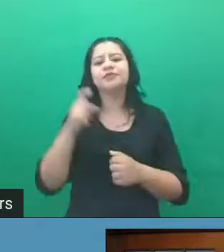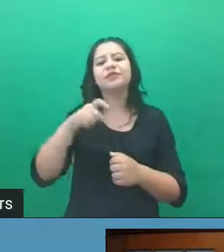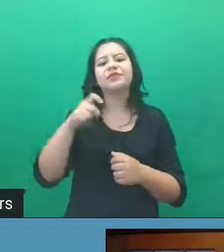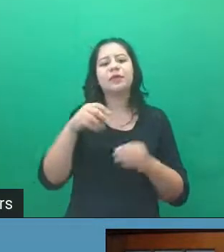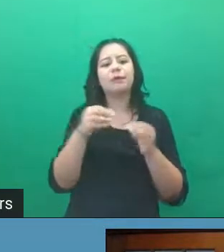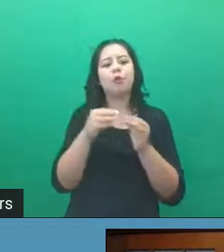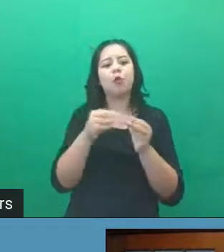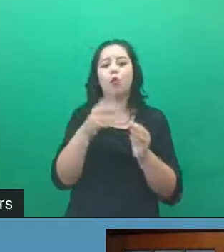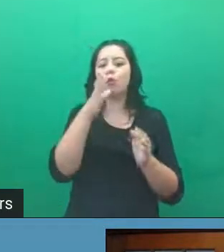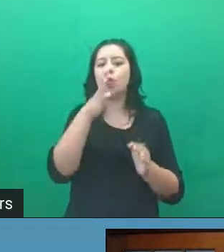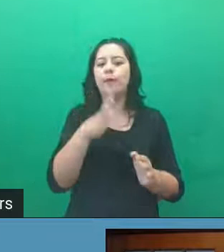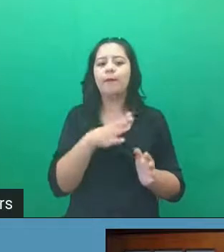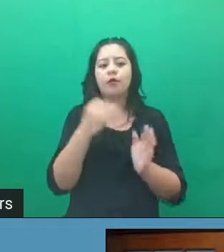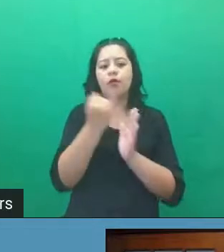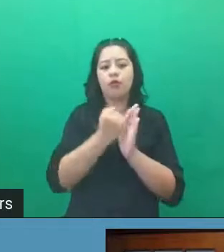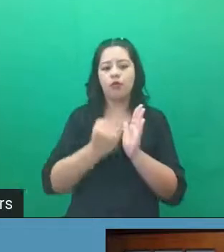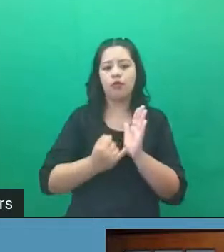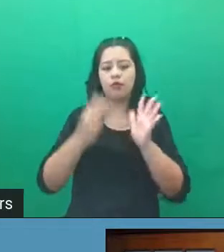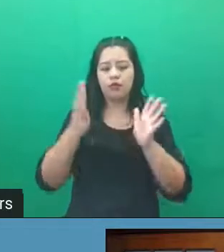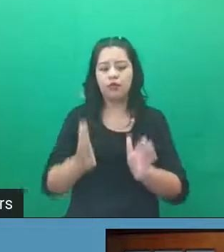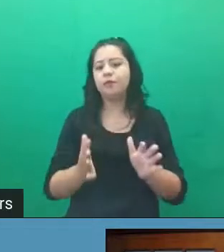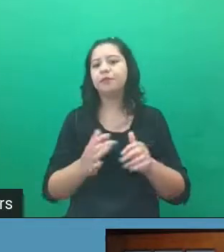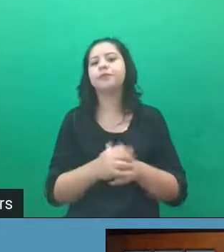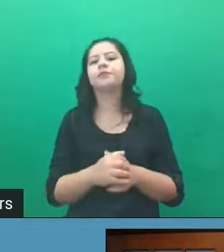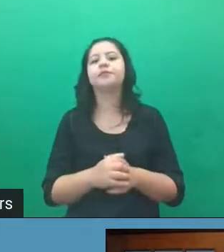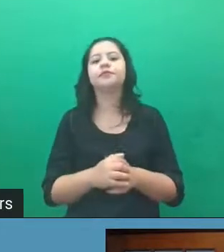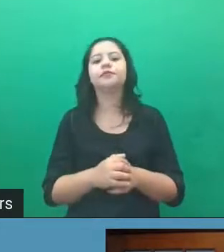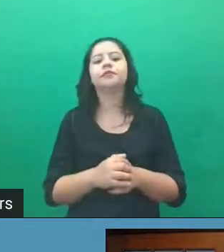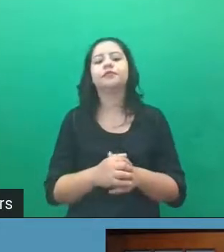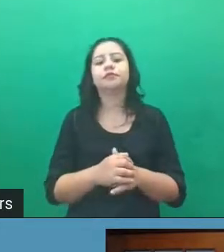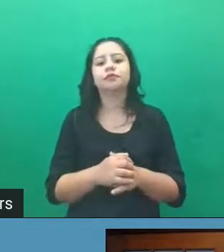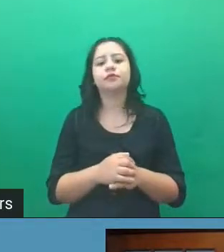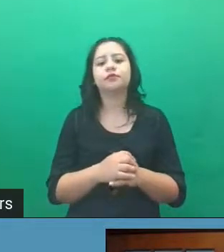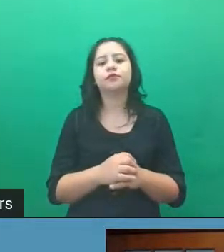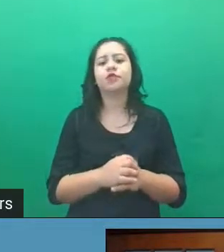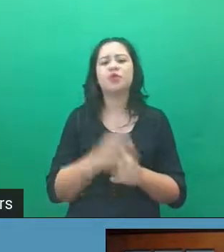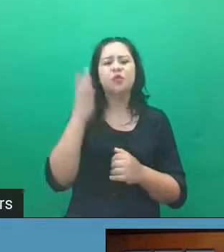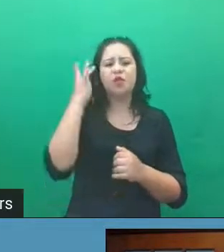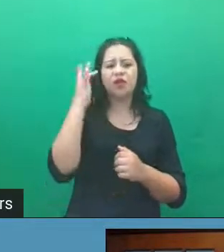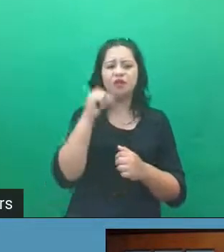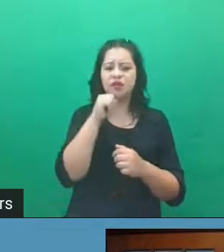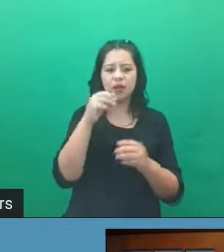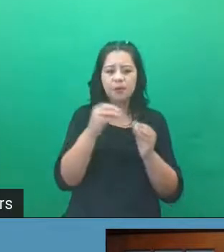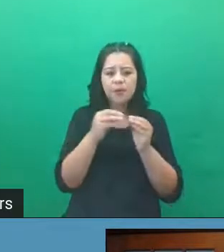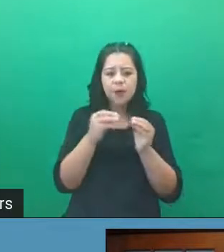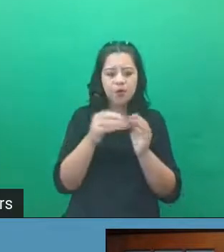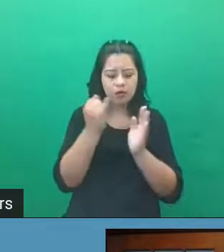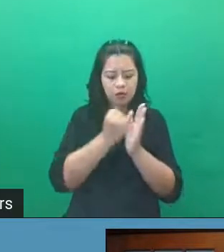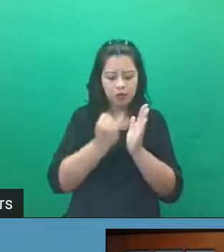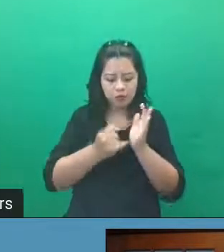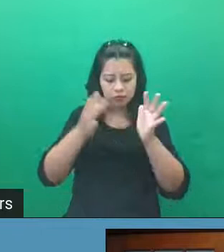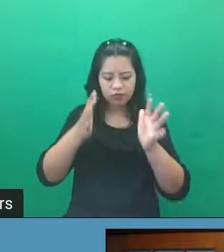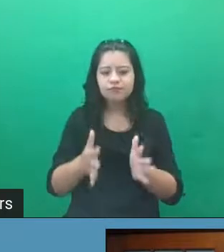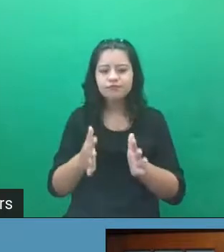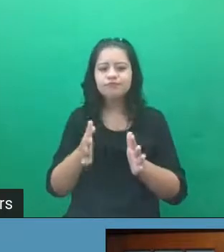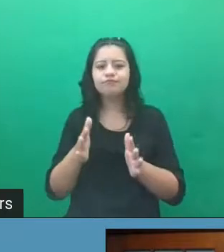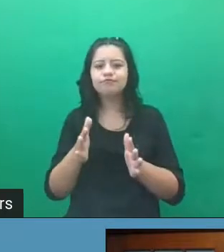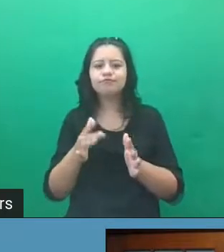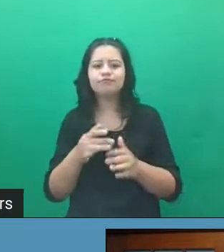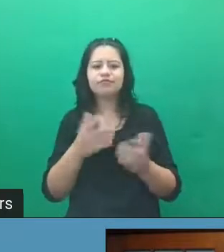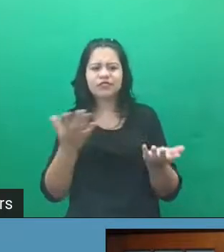women artists in permanent collections. And so there was why aren't there more women in permanent collections?